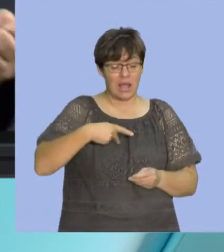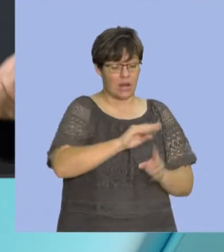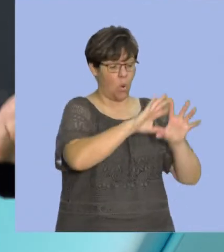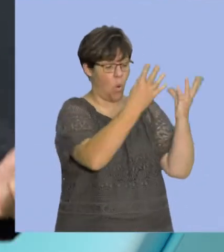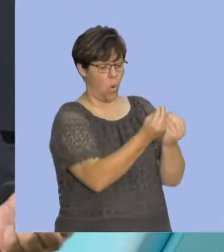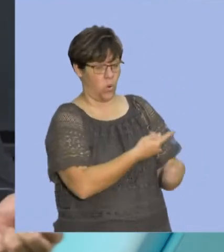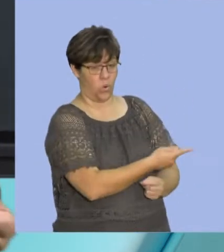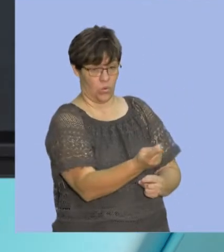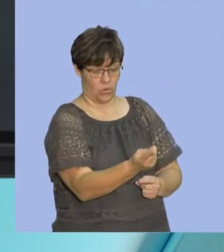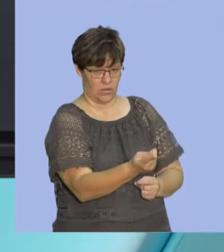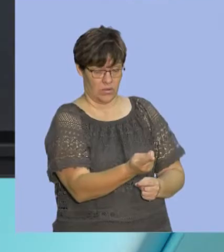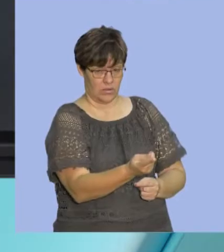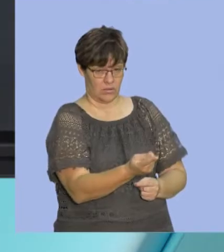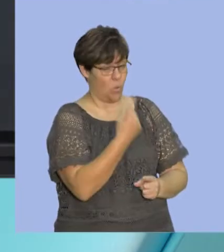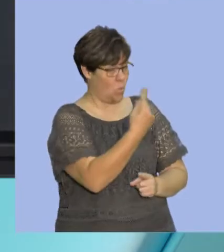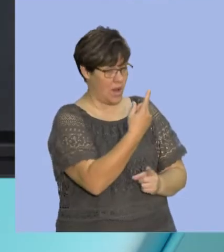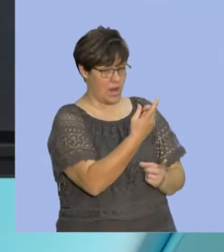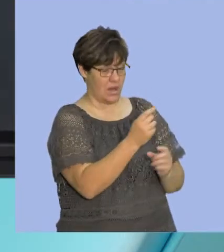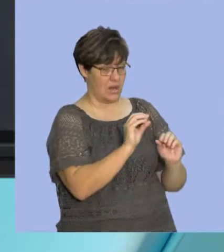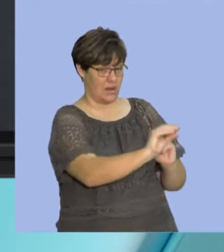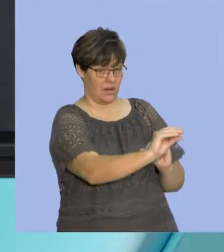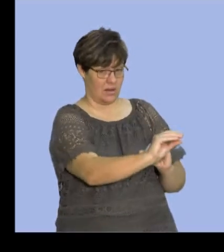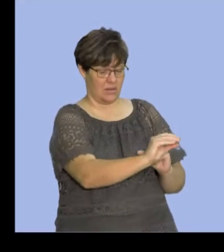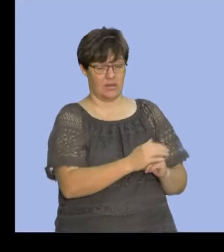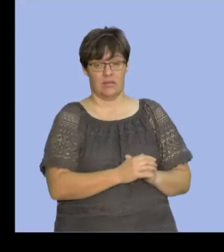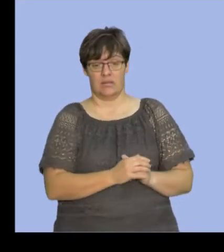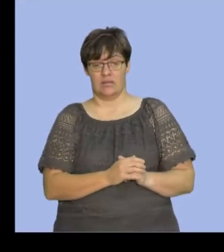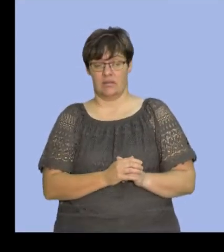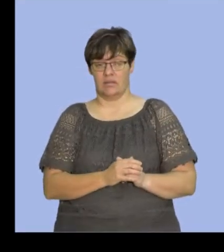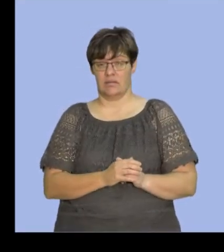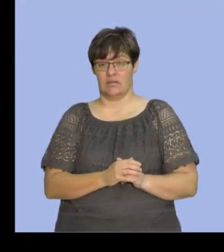your creditors, one amount. So therefore,